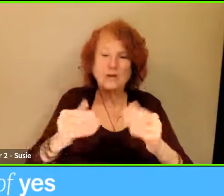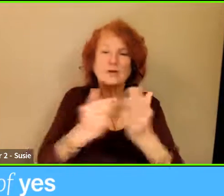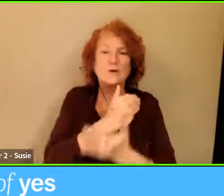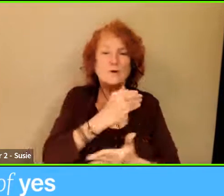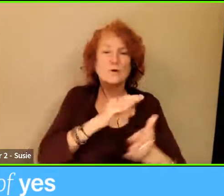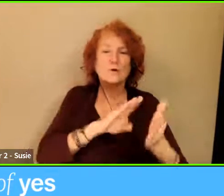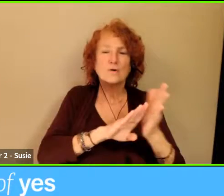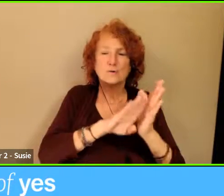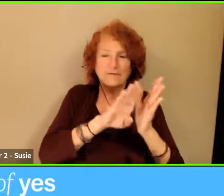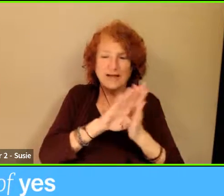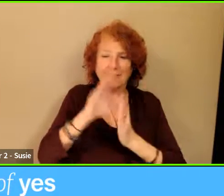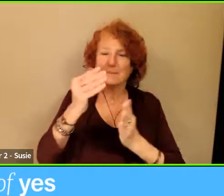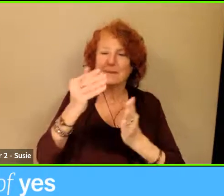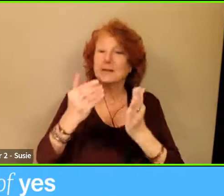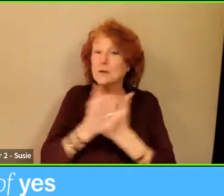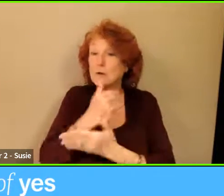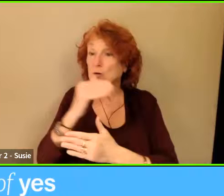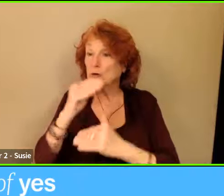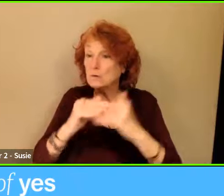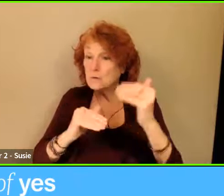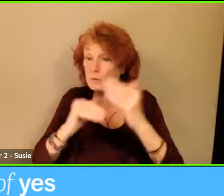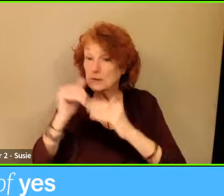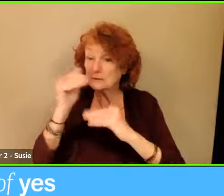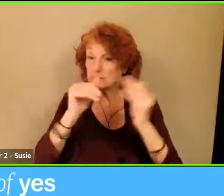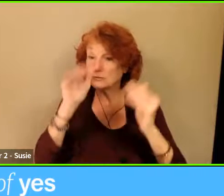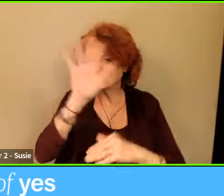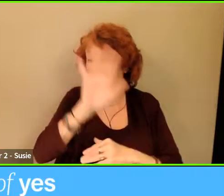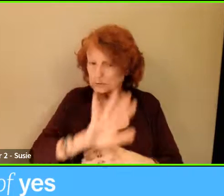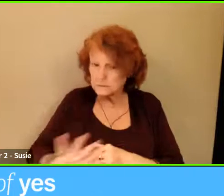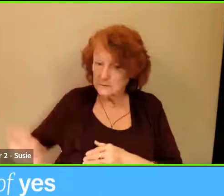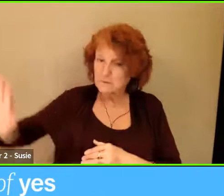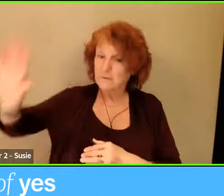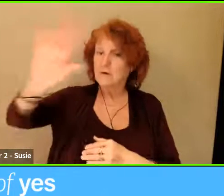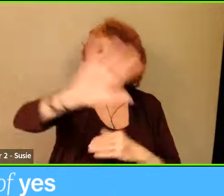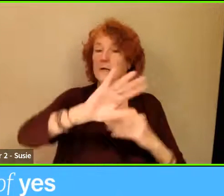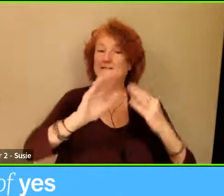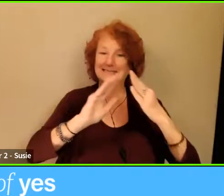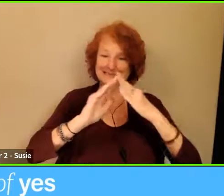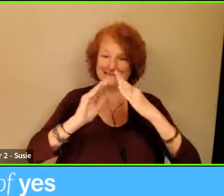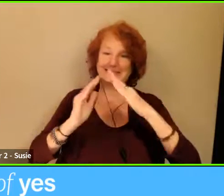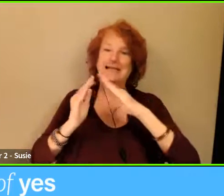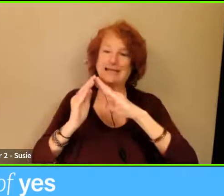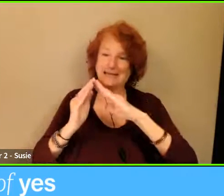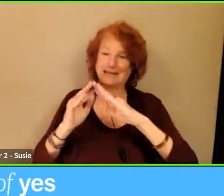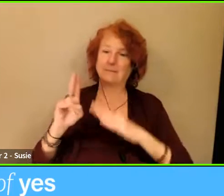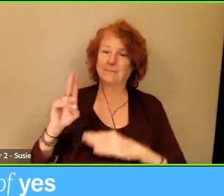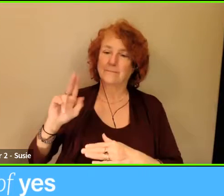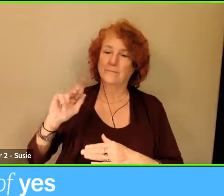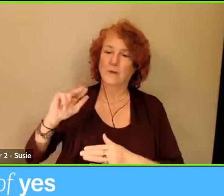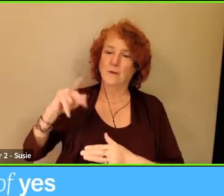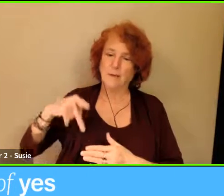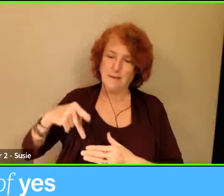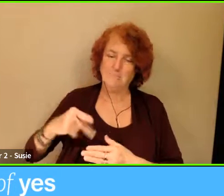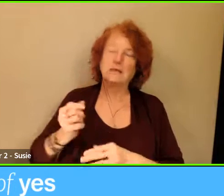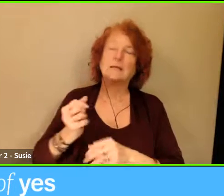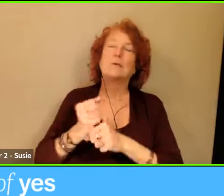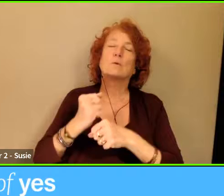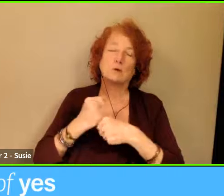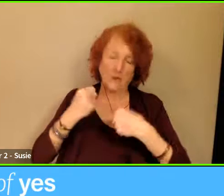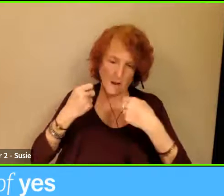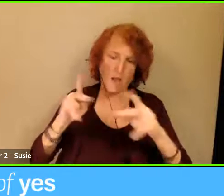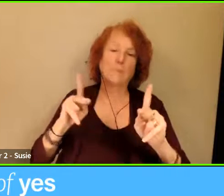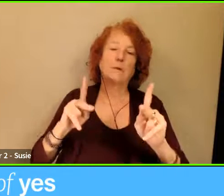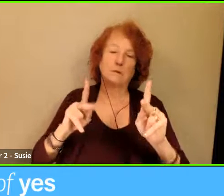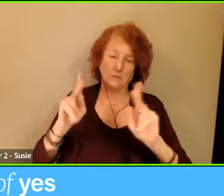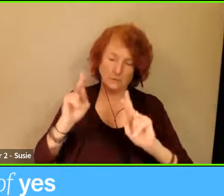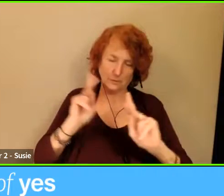developments, in new construction, in neighborhoods across the city. UAP will create opportunities for voucher holders.